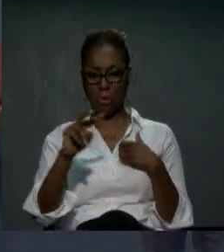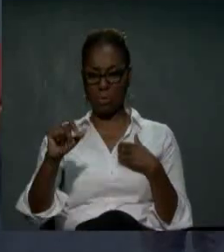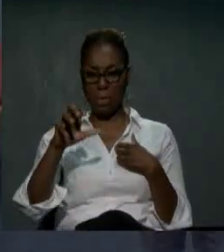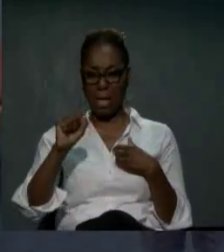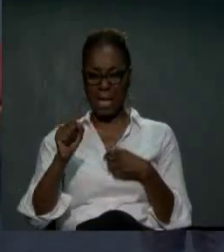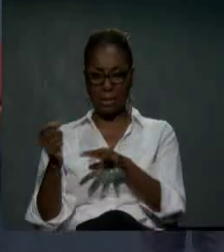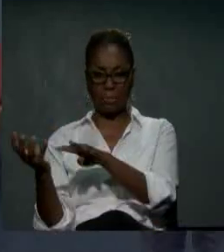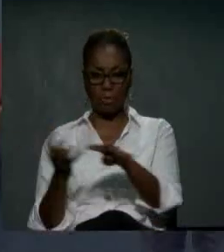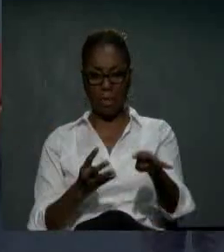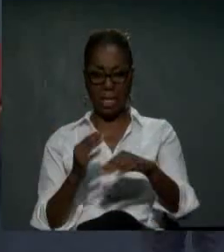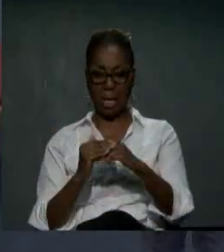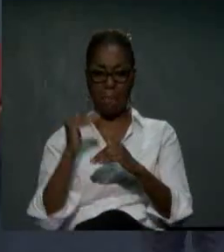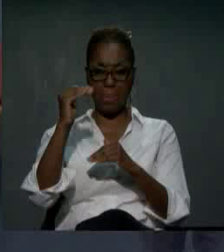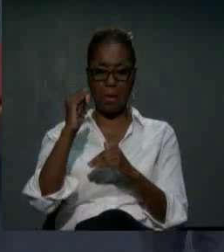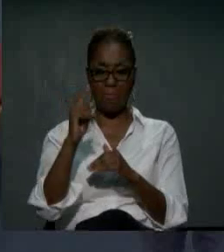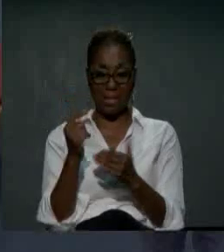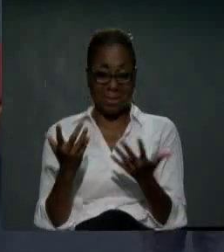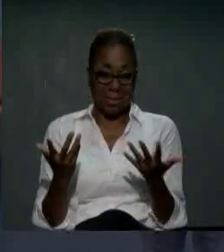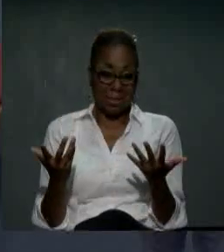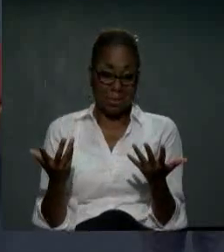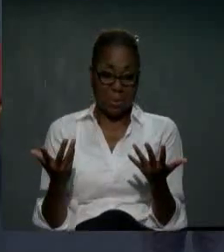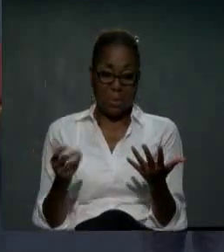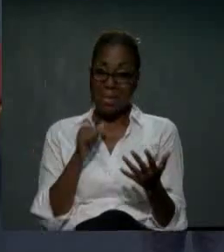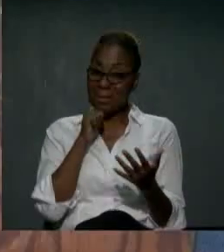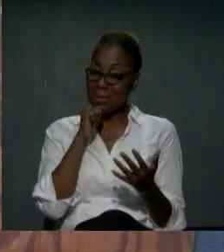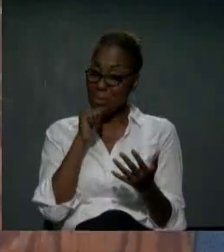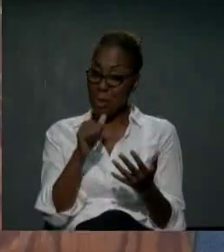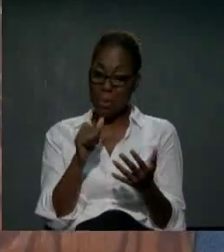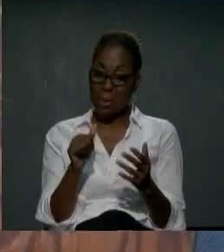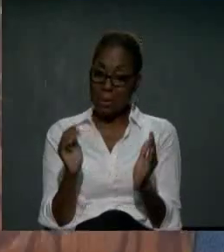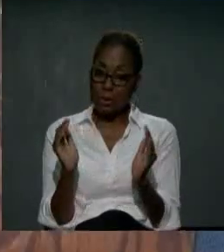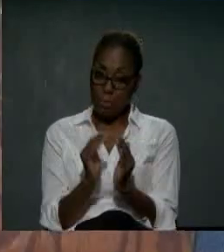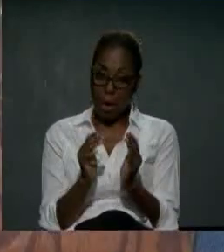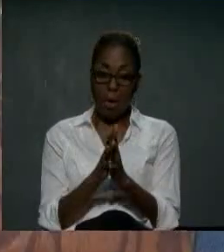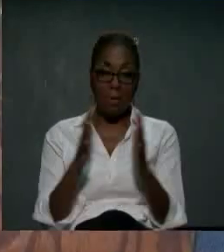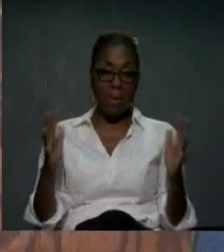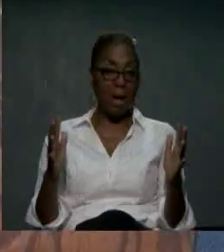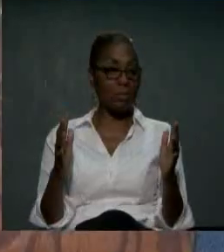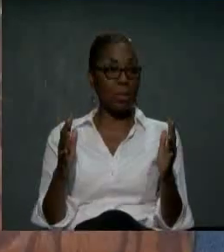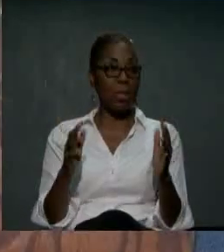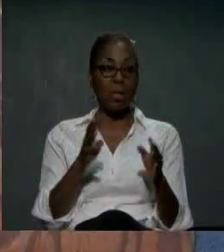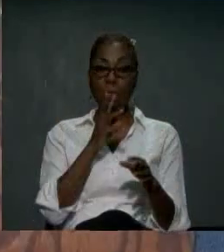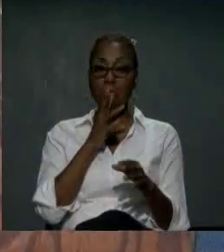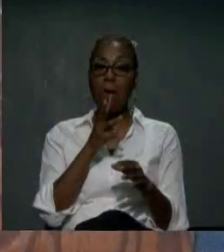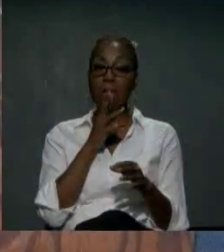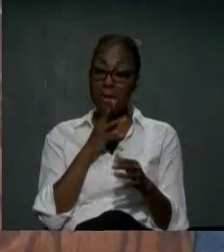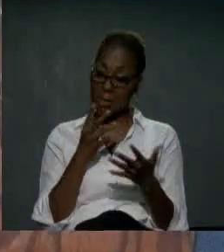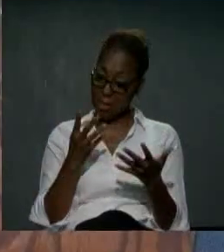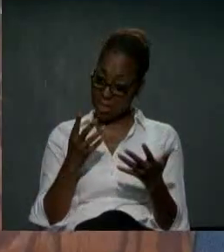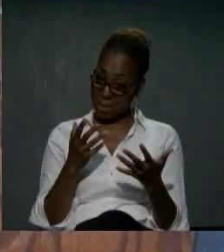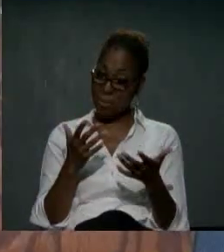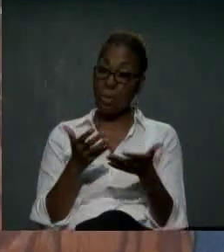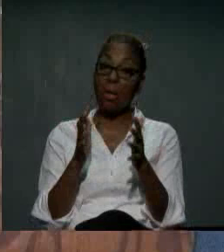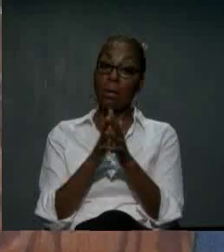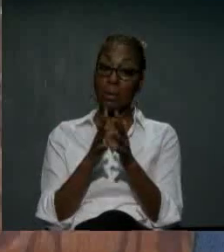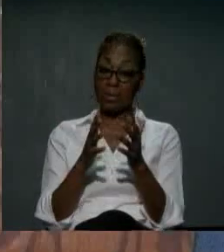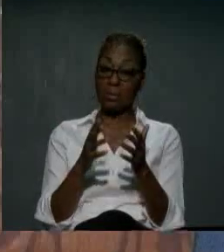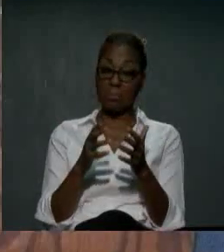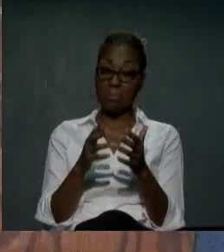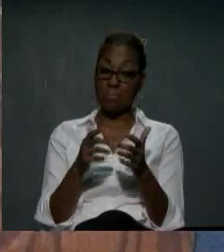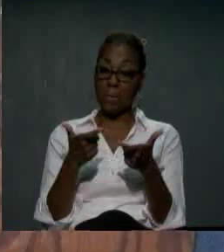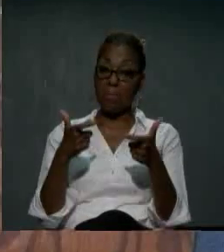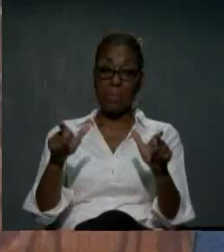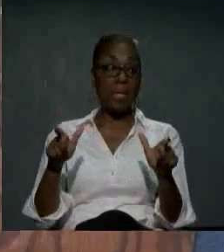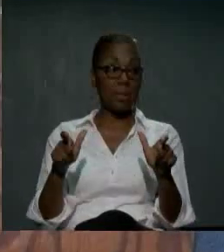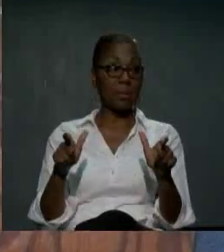of drainage above it. And that's no small amount of water that comes down Gooch Road right there. That's a pretty good sized little creek, and it's got a